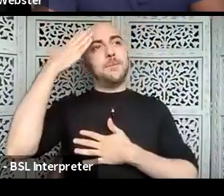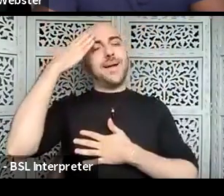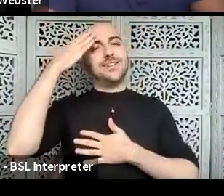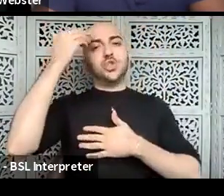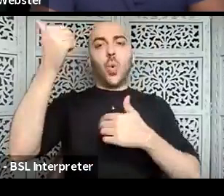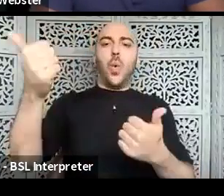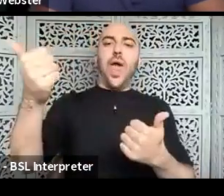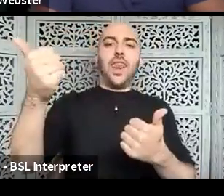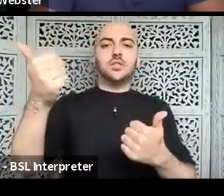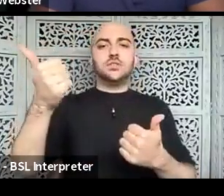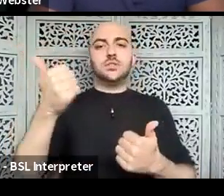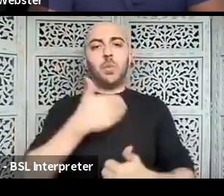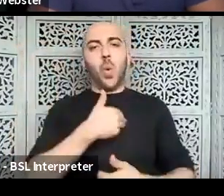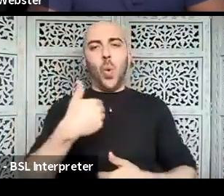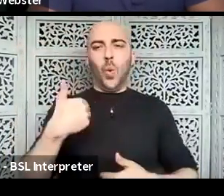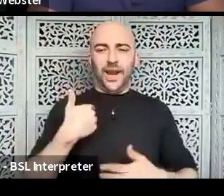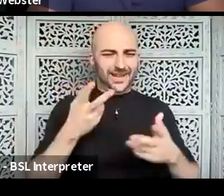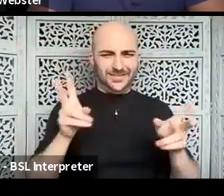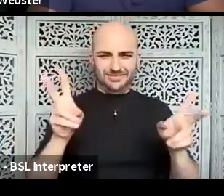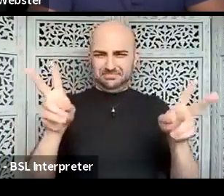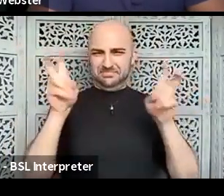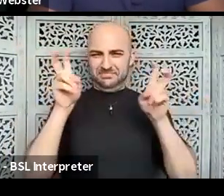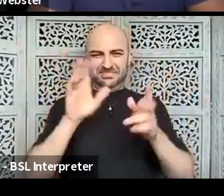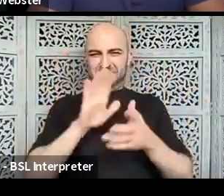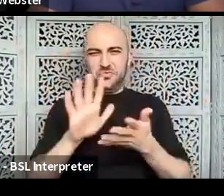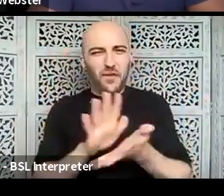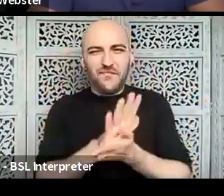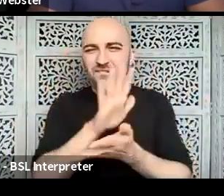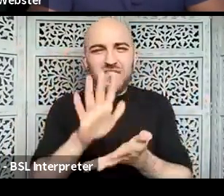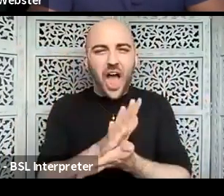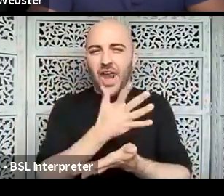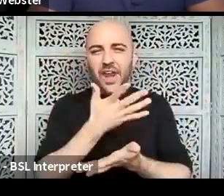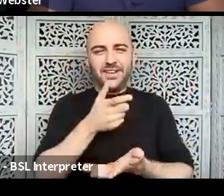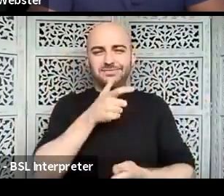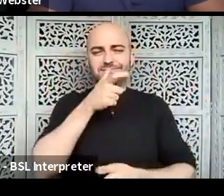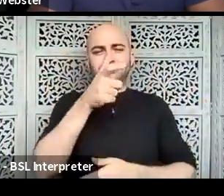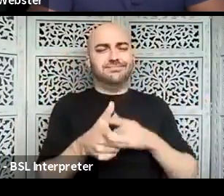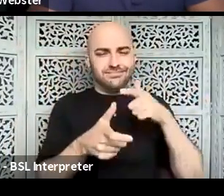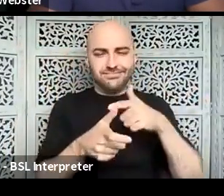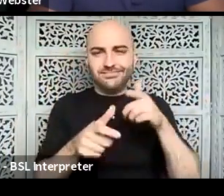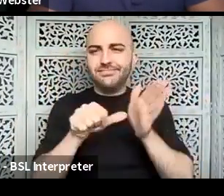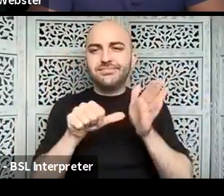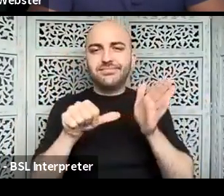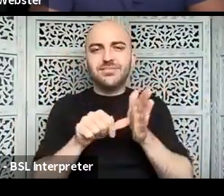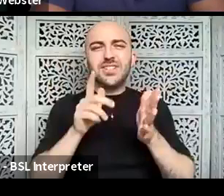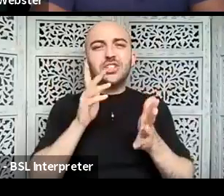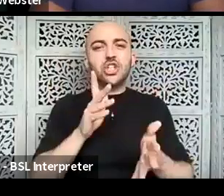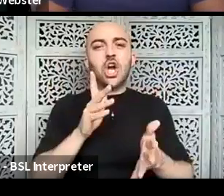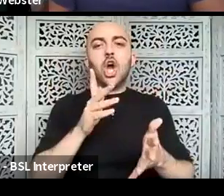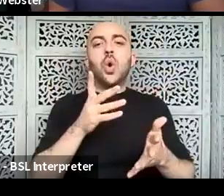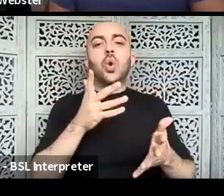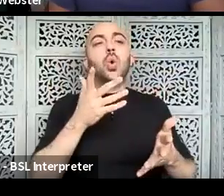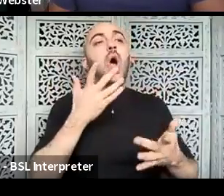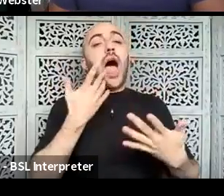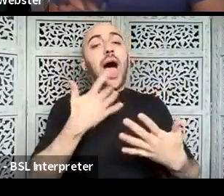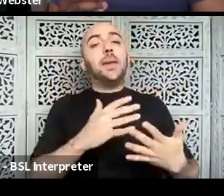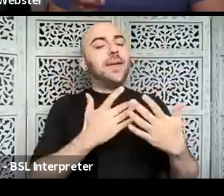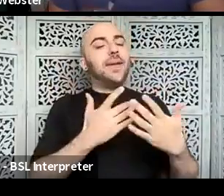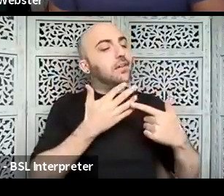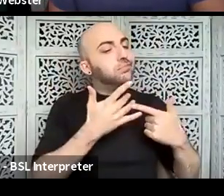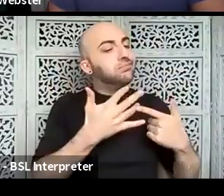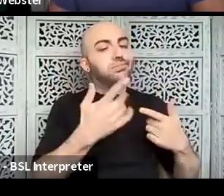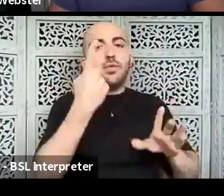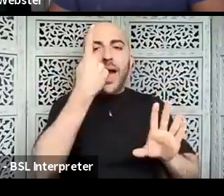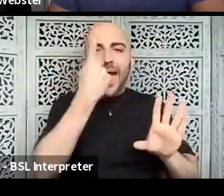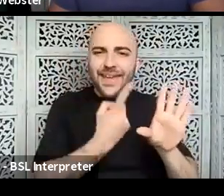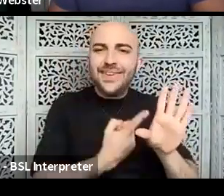off the tongue and isn't fun in any way, shape or form. But it was a new thing, and they'd been doing it for about a year by that point. So